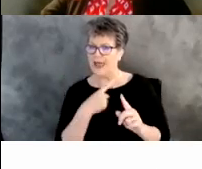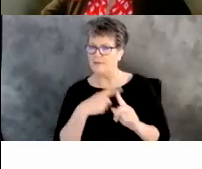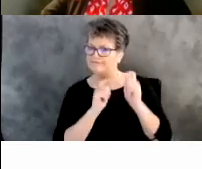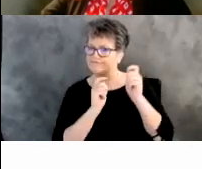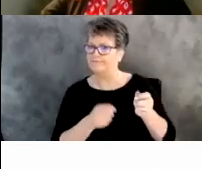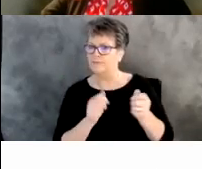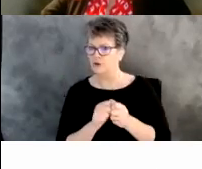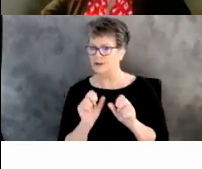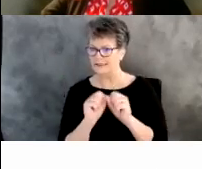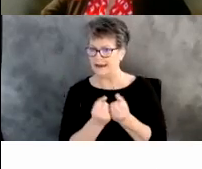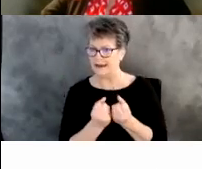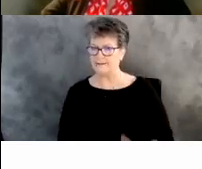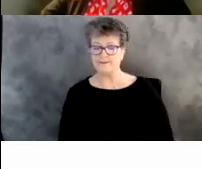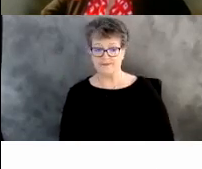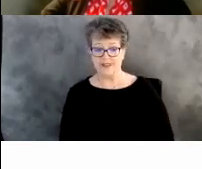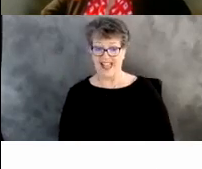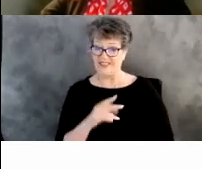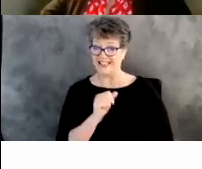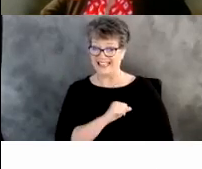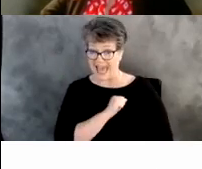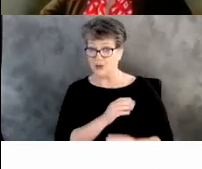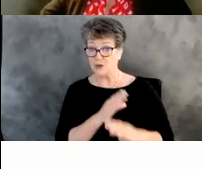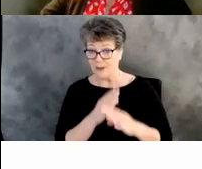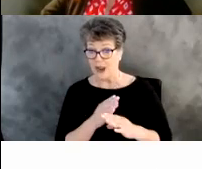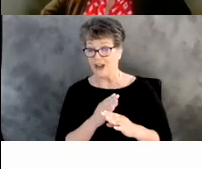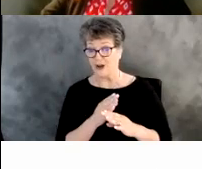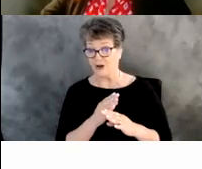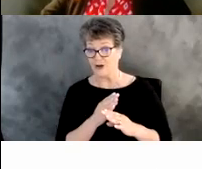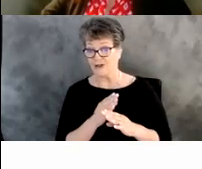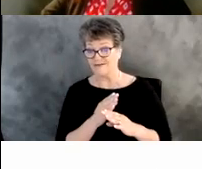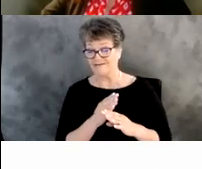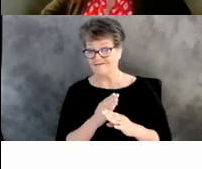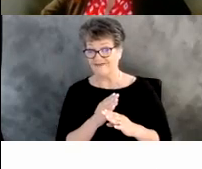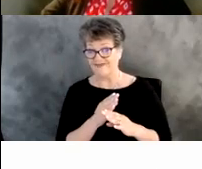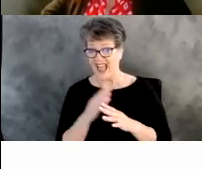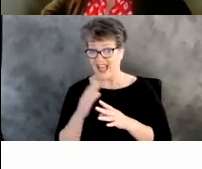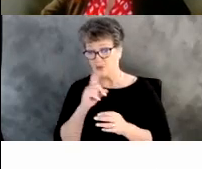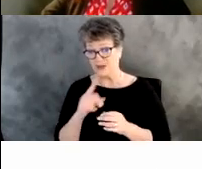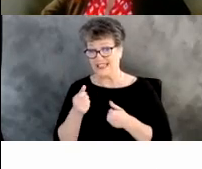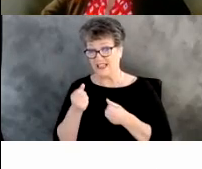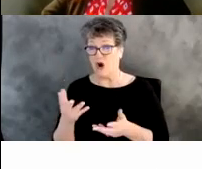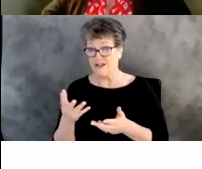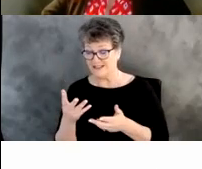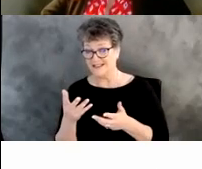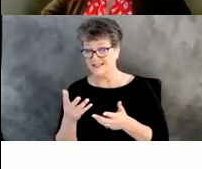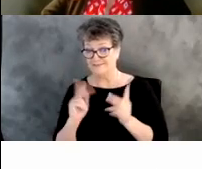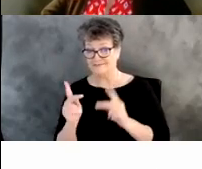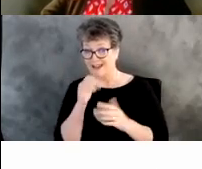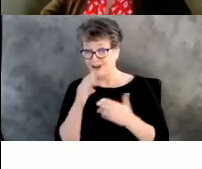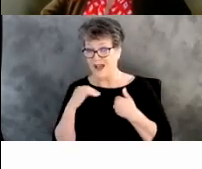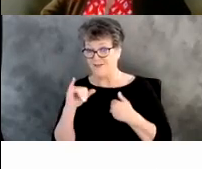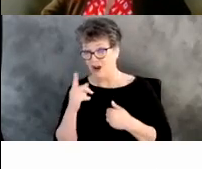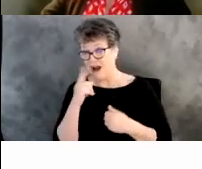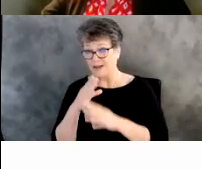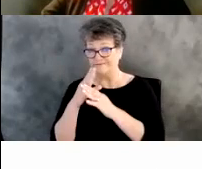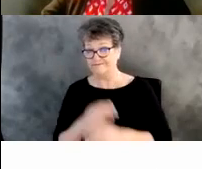society. And a lot of that is attitudinal barriers that prevent that from happening. Next slide, please.